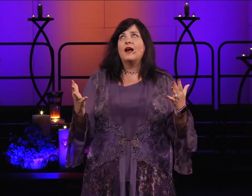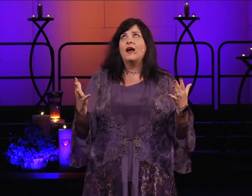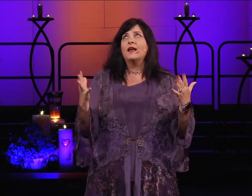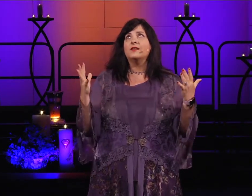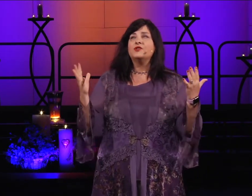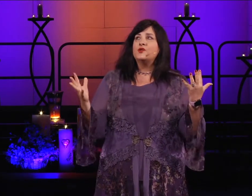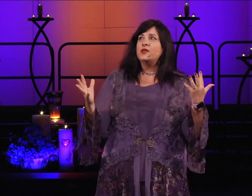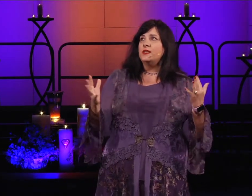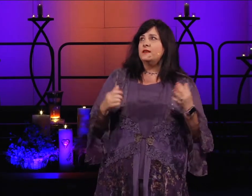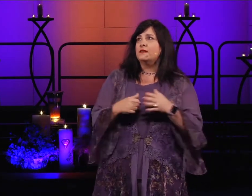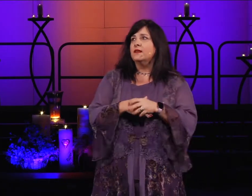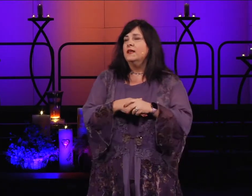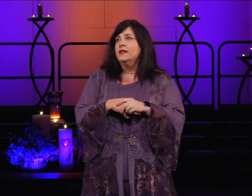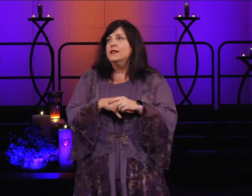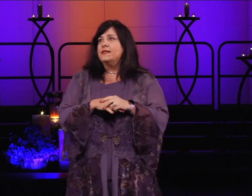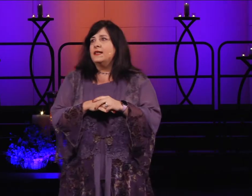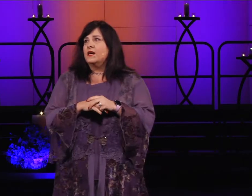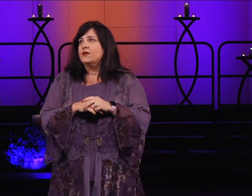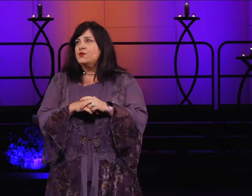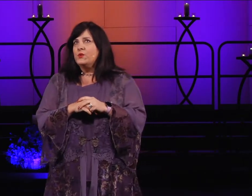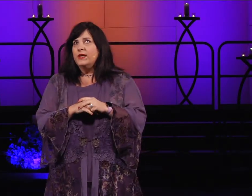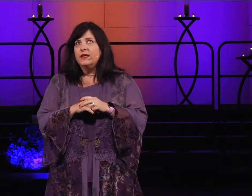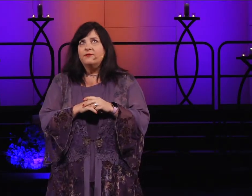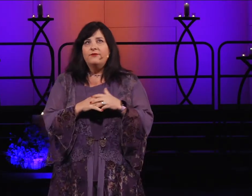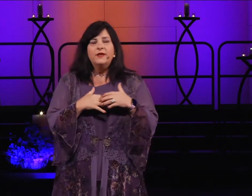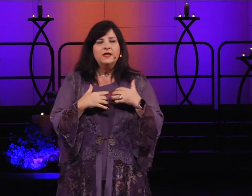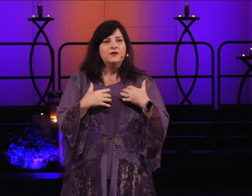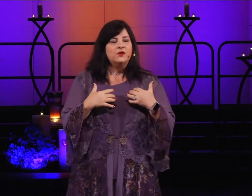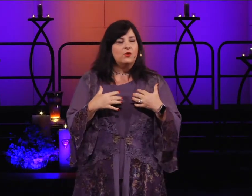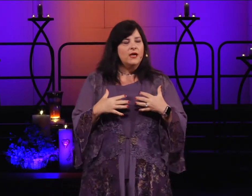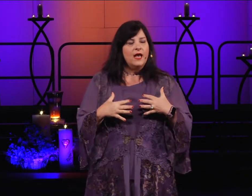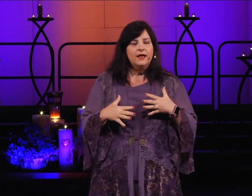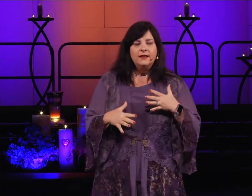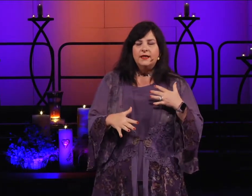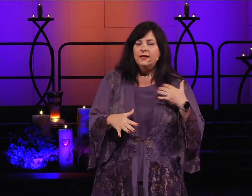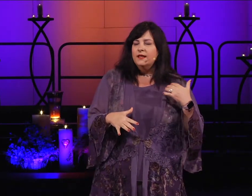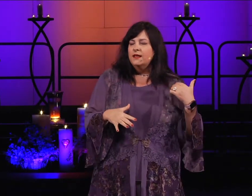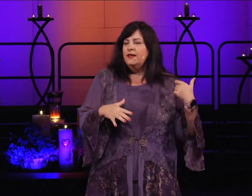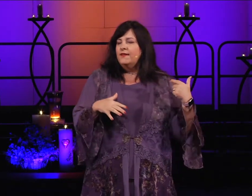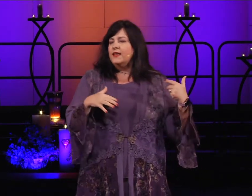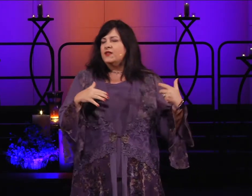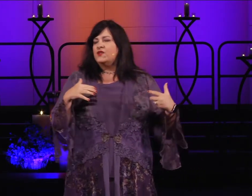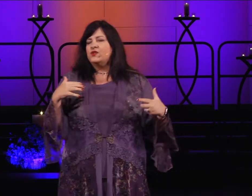at the sky and the trees and sitting on a swing and feeling so